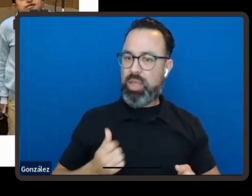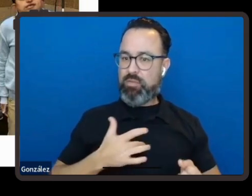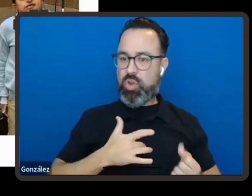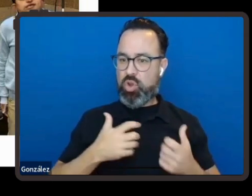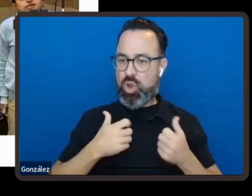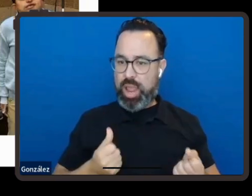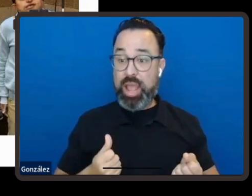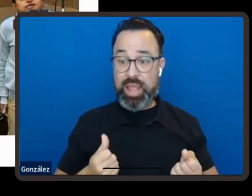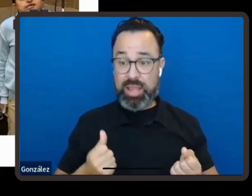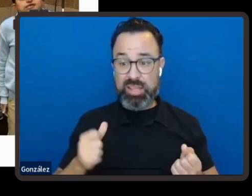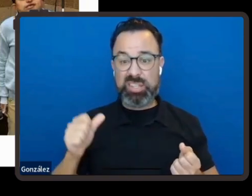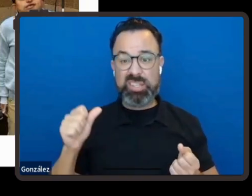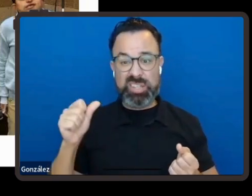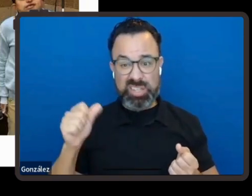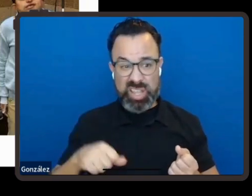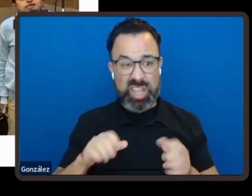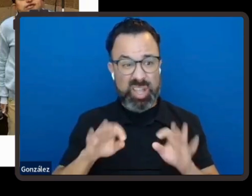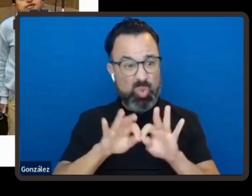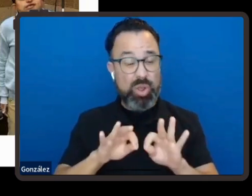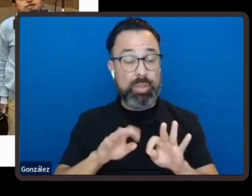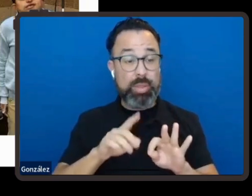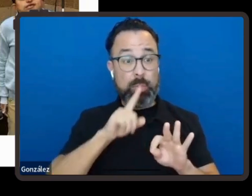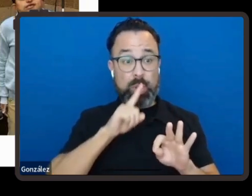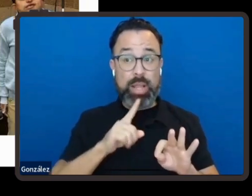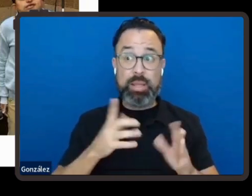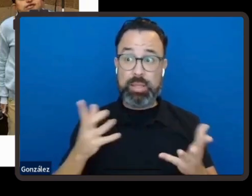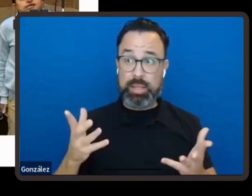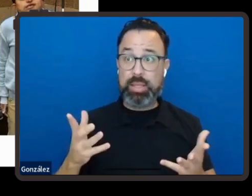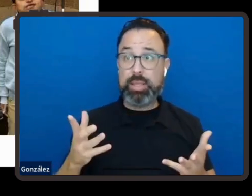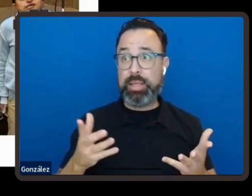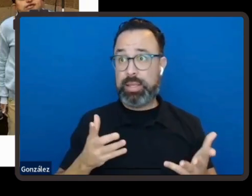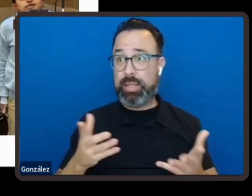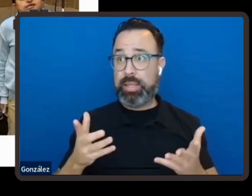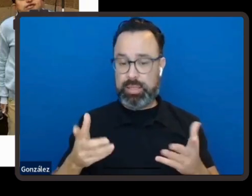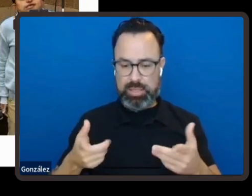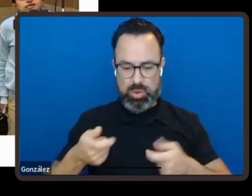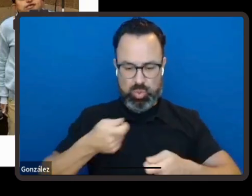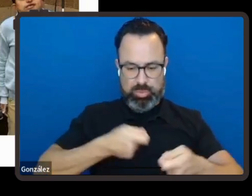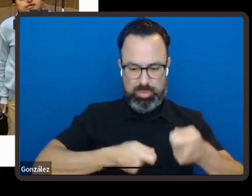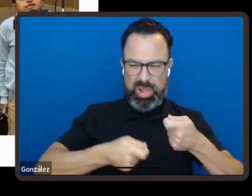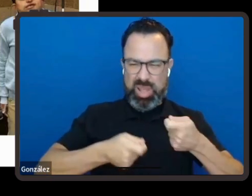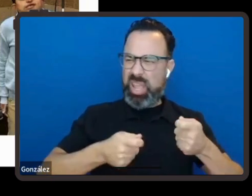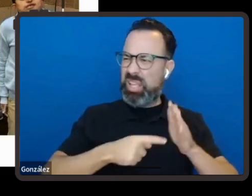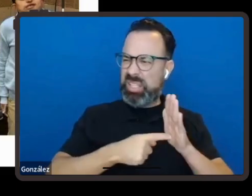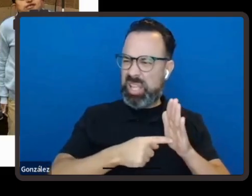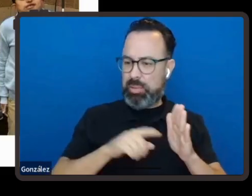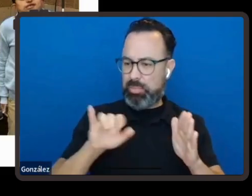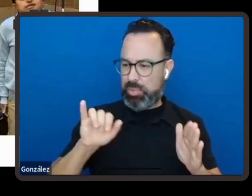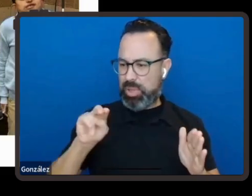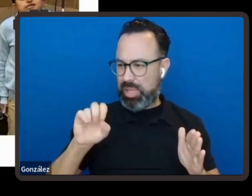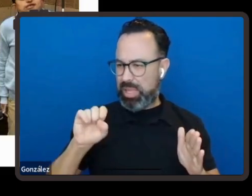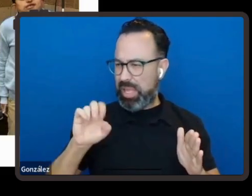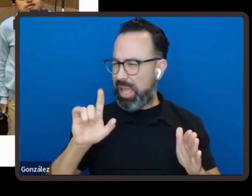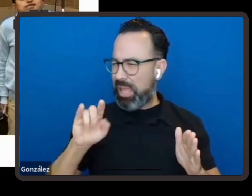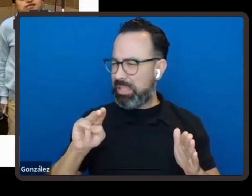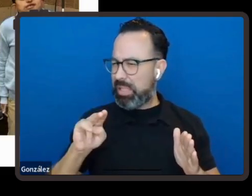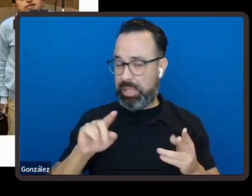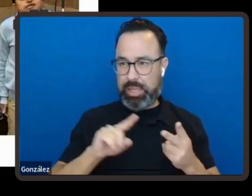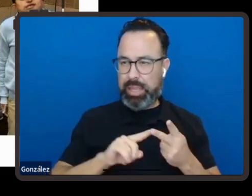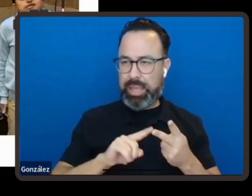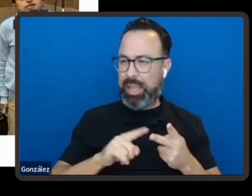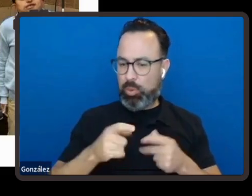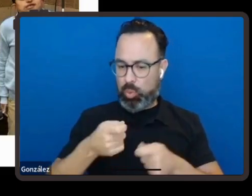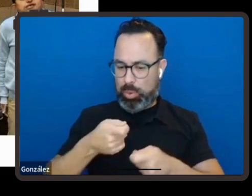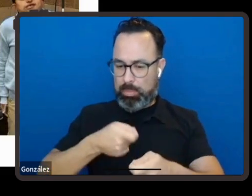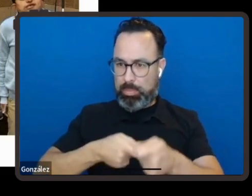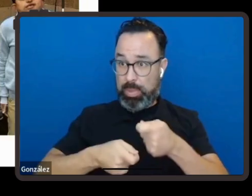worth, and really, if you're replacing something, like you're replacing insulin or you're replacing something that needs to be replaced, you don't